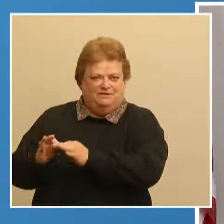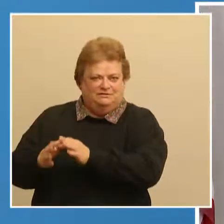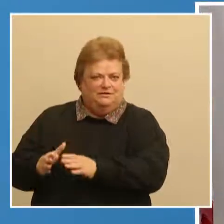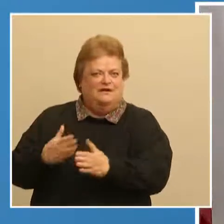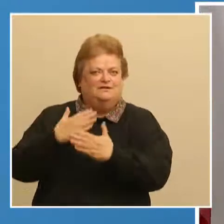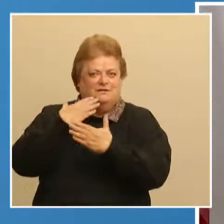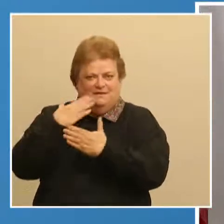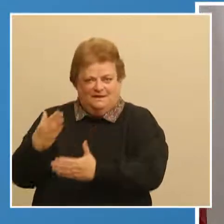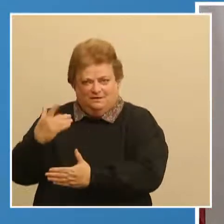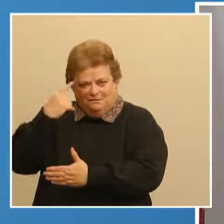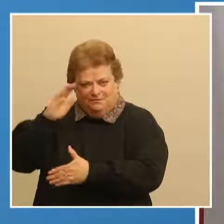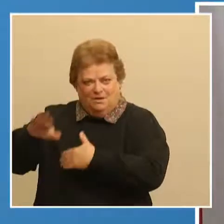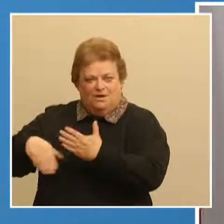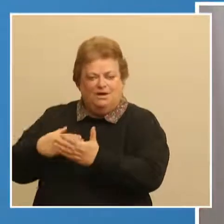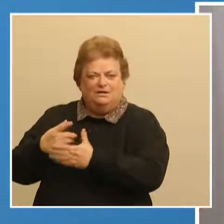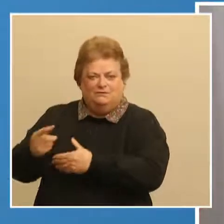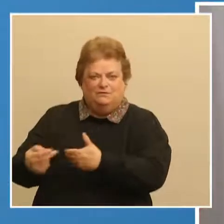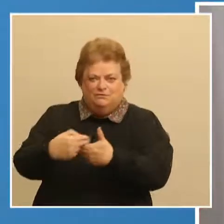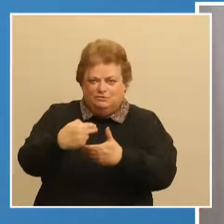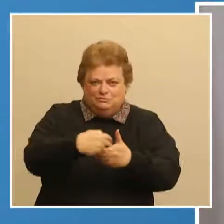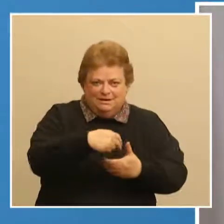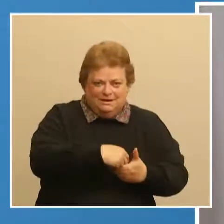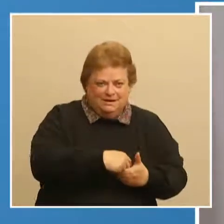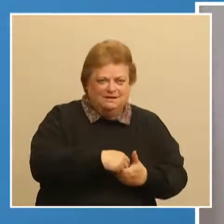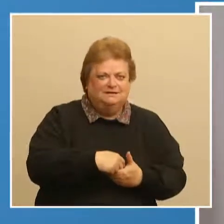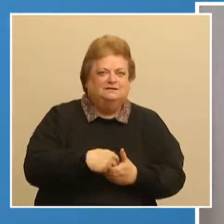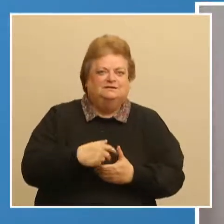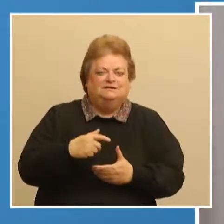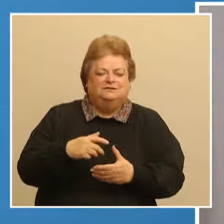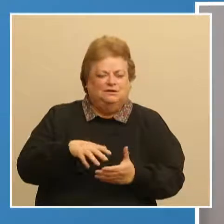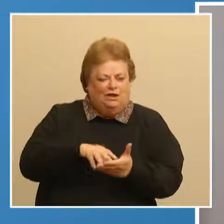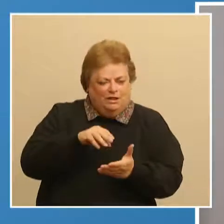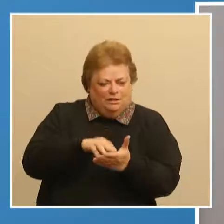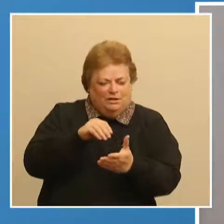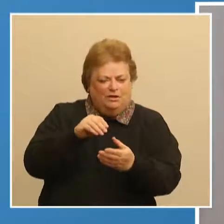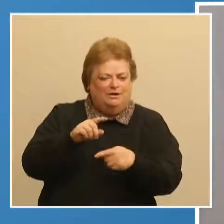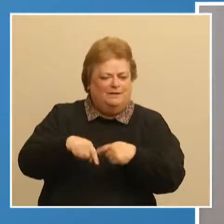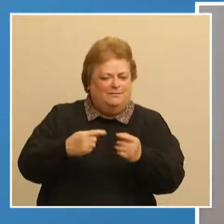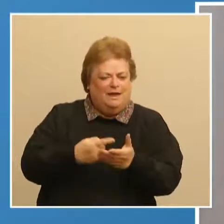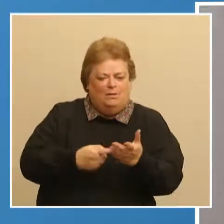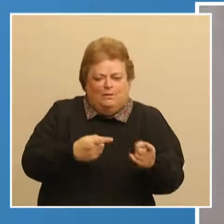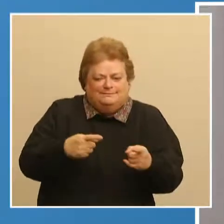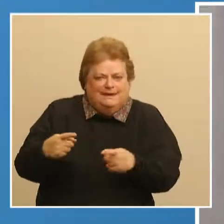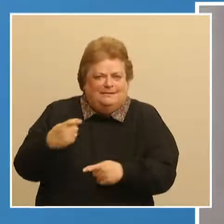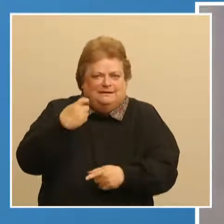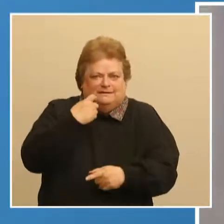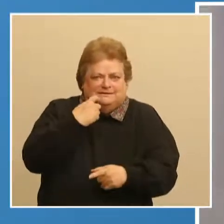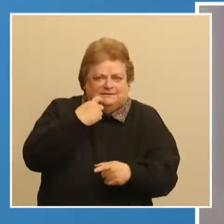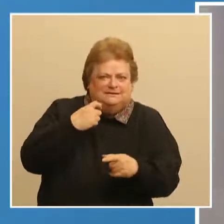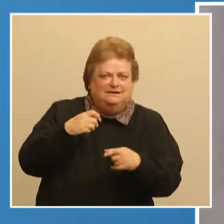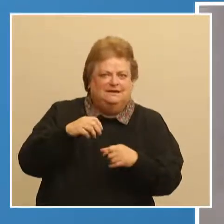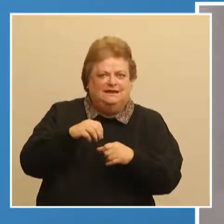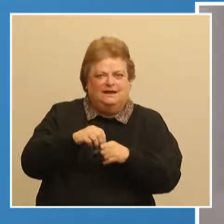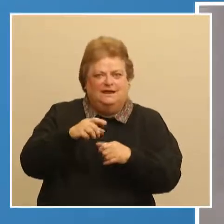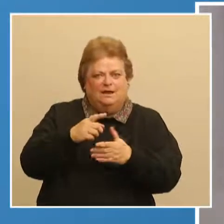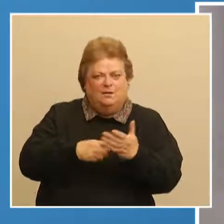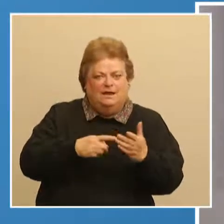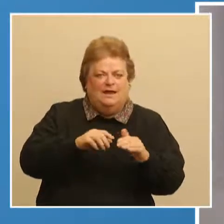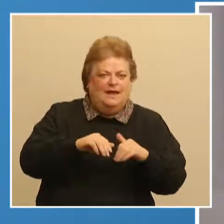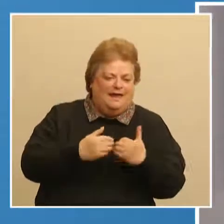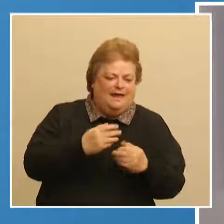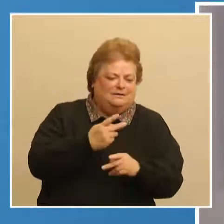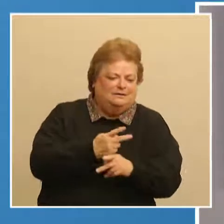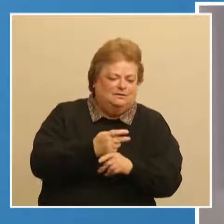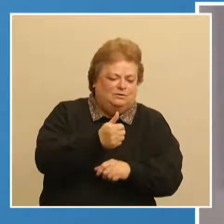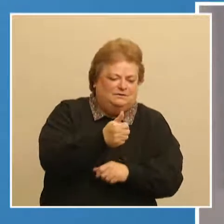thank you, Margie. And thanks to all of you for tuning in to learn more about the latest local developments about how you can keep yourself